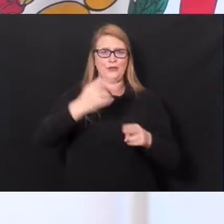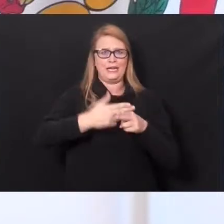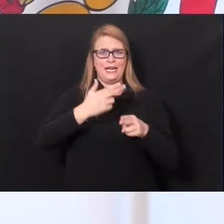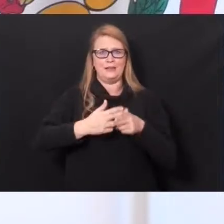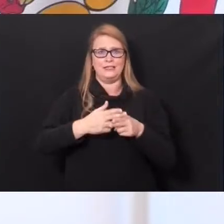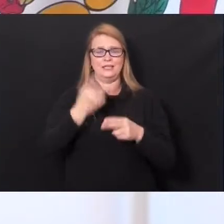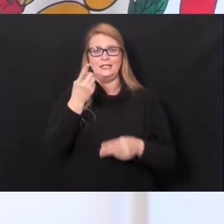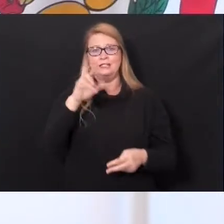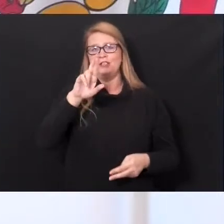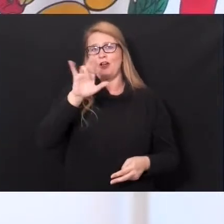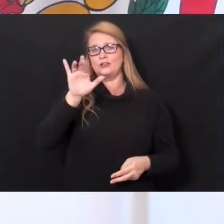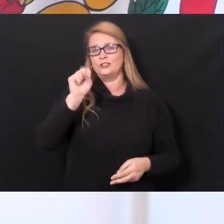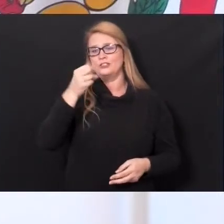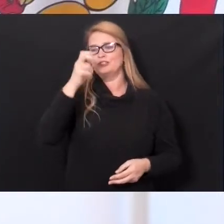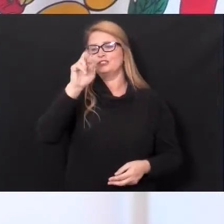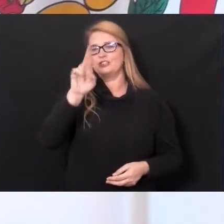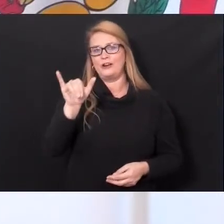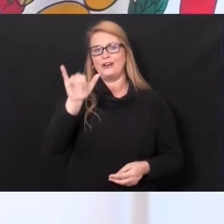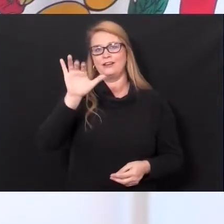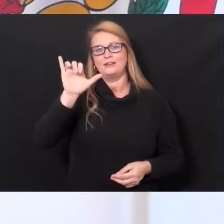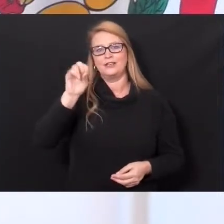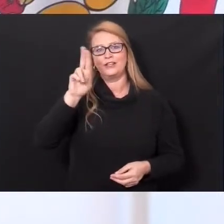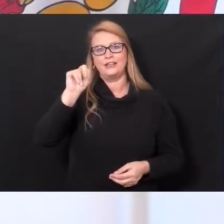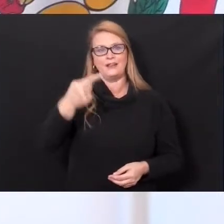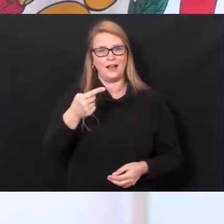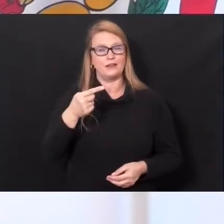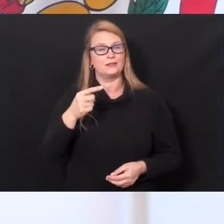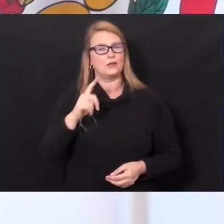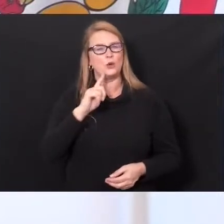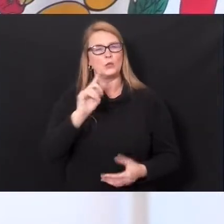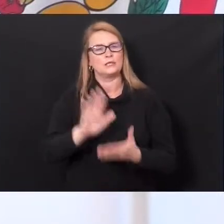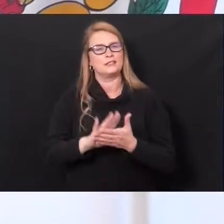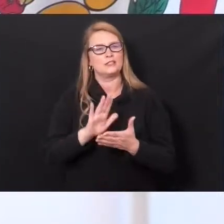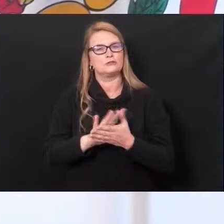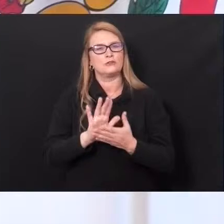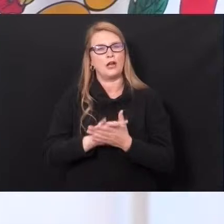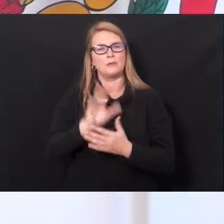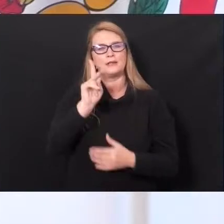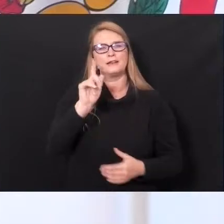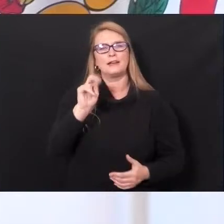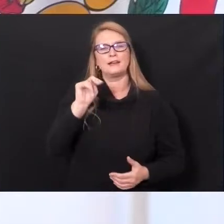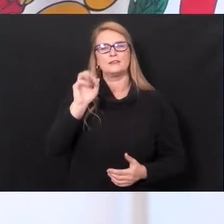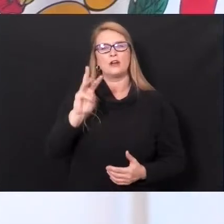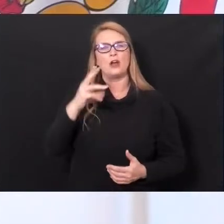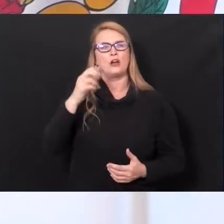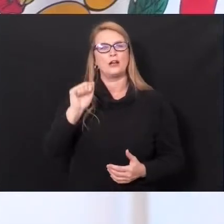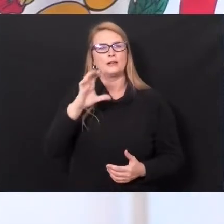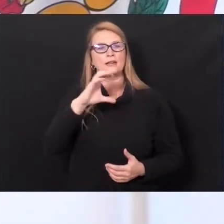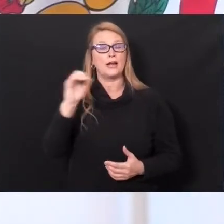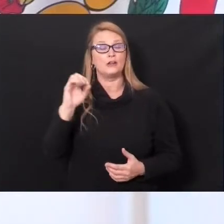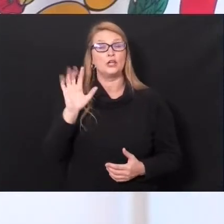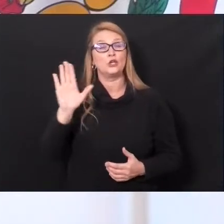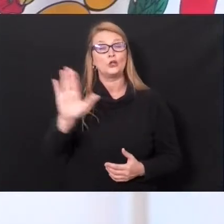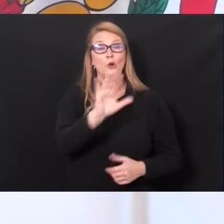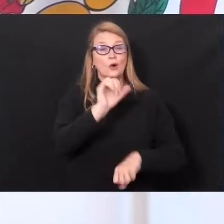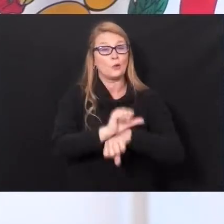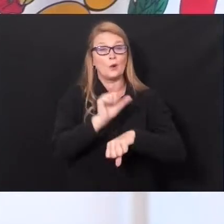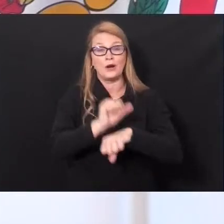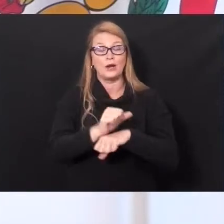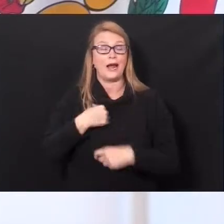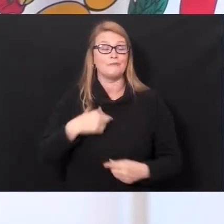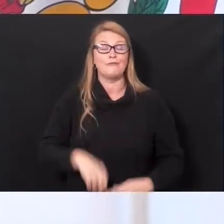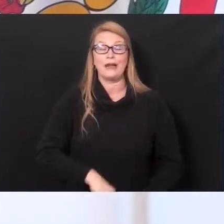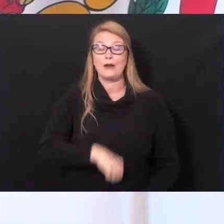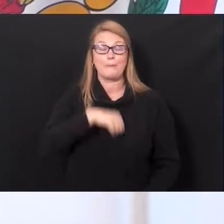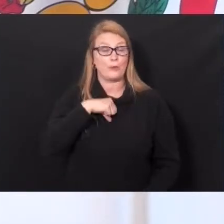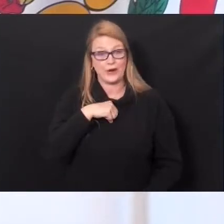Dr. Sherry Young, way to go with all the great people of Kanawha County and all the work you're doing. I could not be more proud